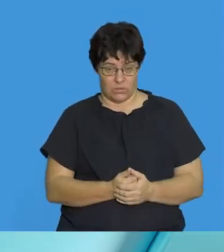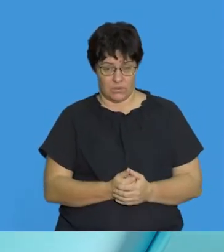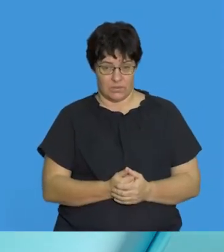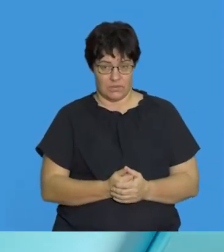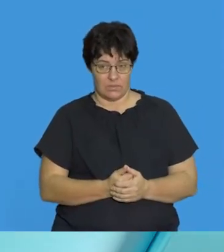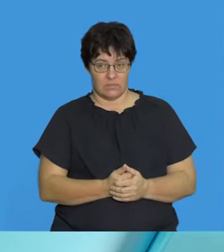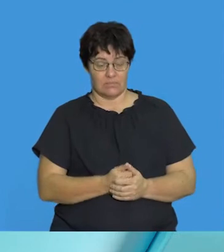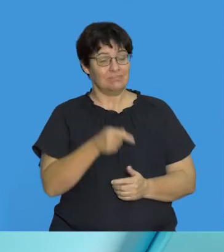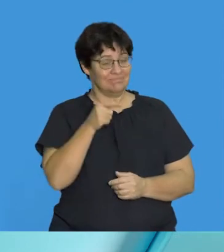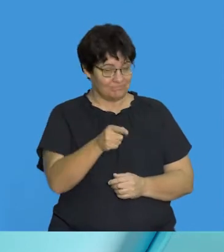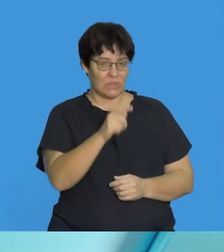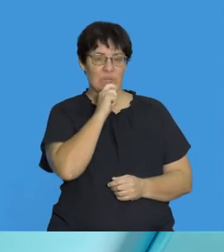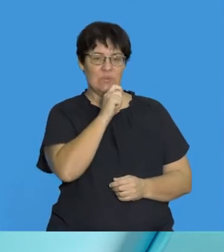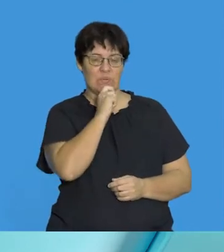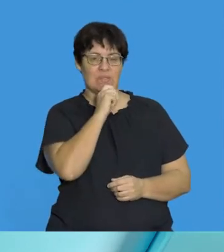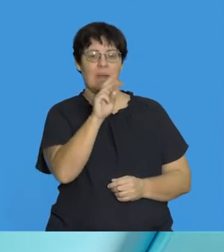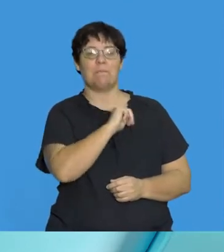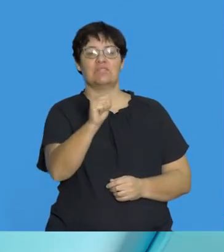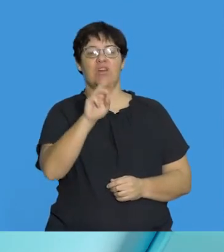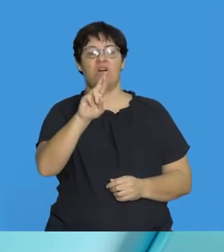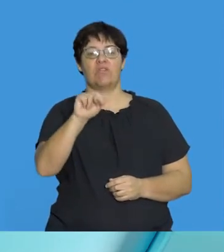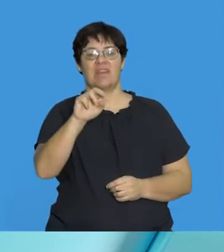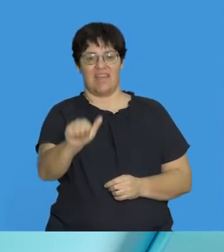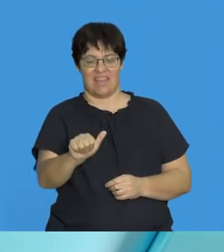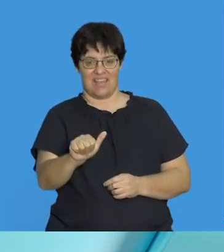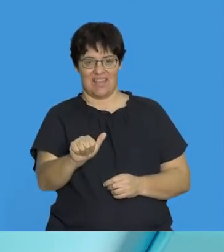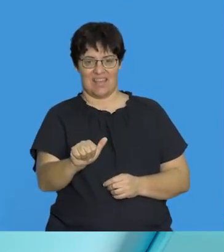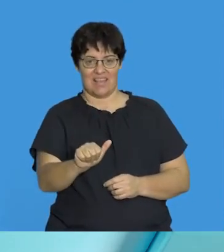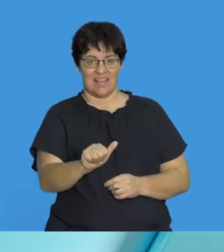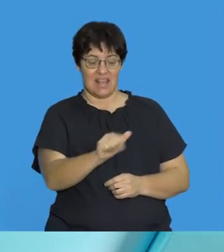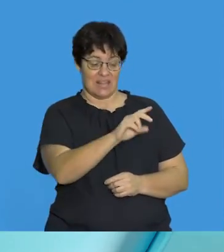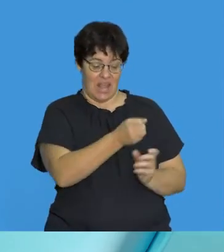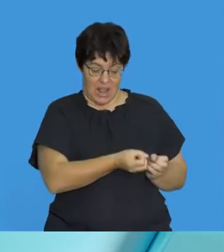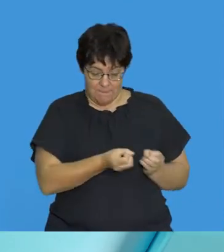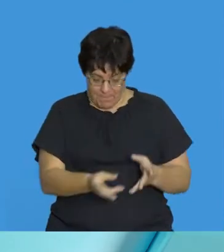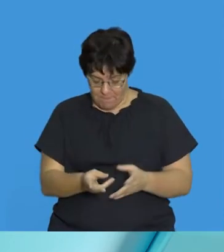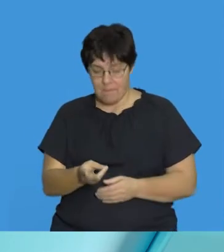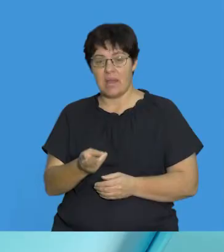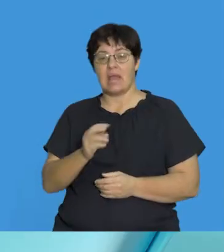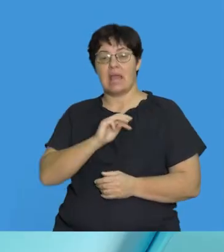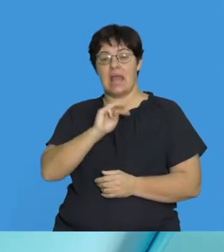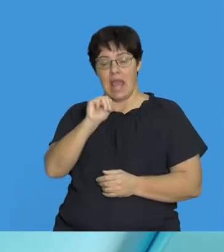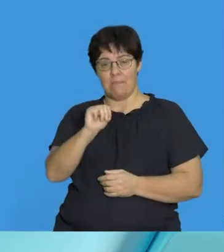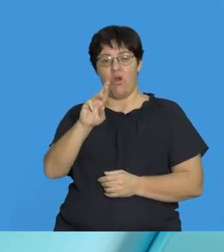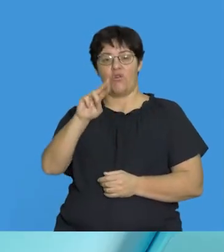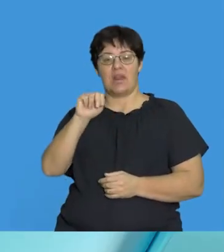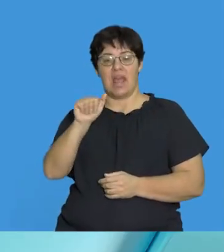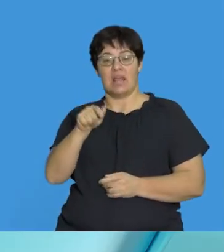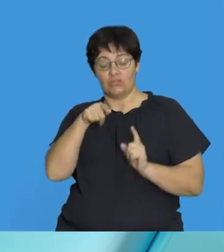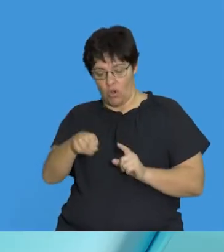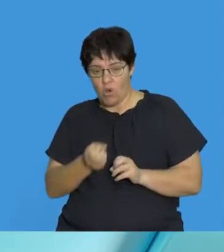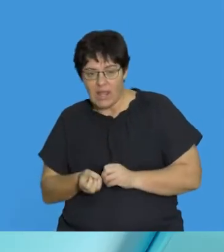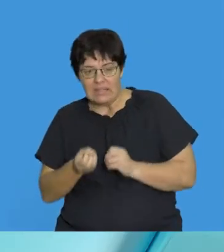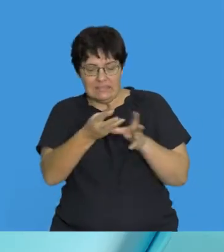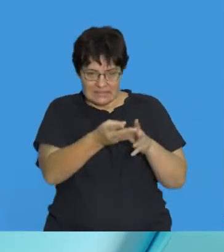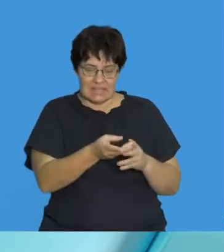And so it will use the messenger RNA to be able to send out messages to specific